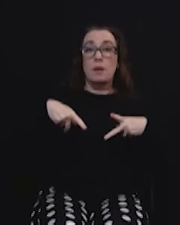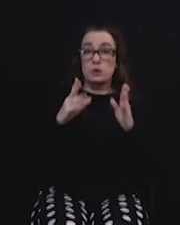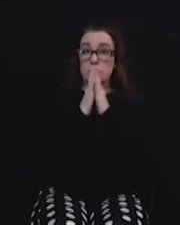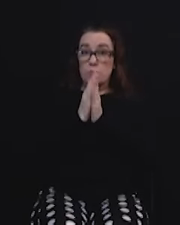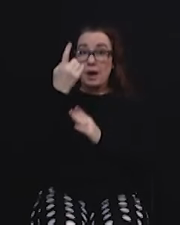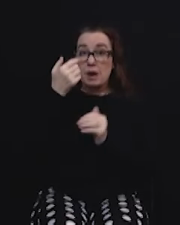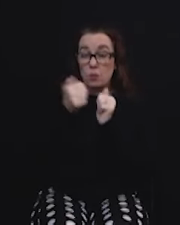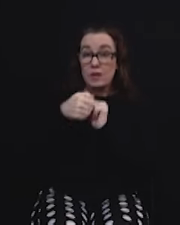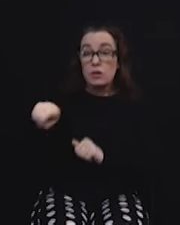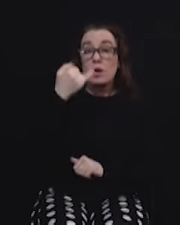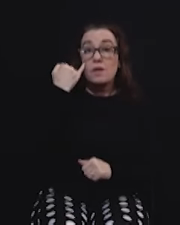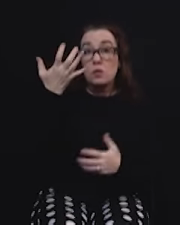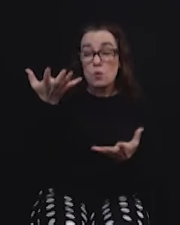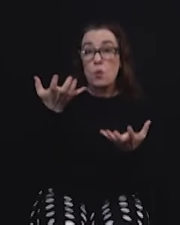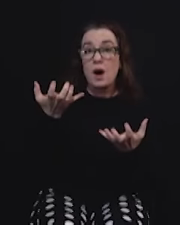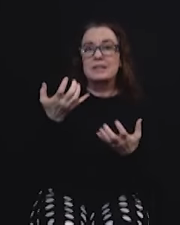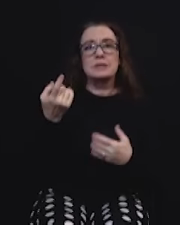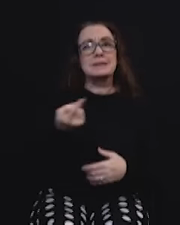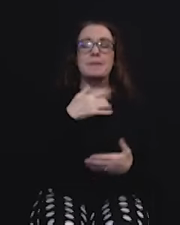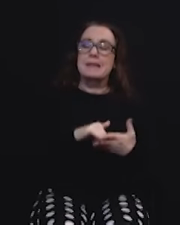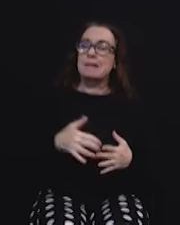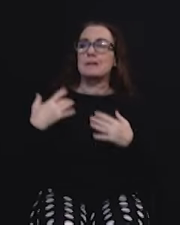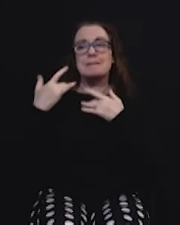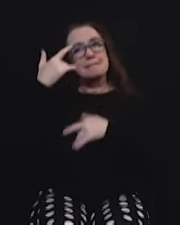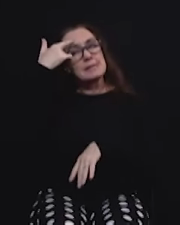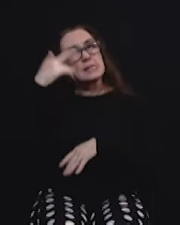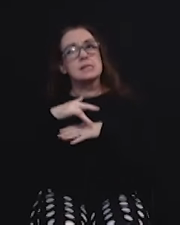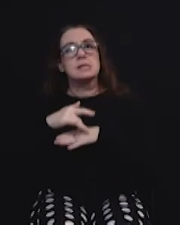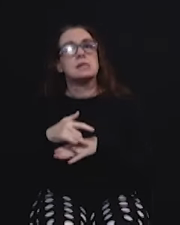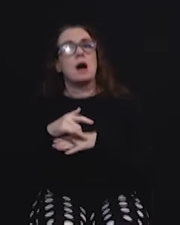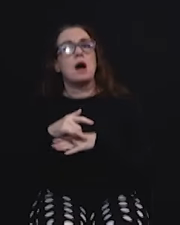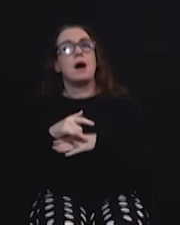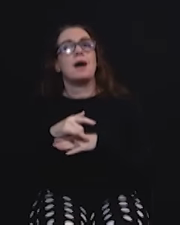you. So if there's something that you've carried in, don't take it